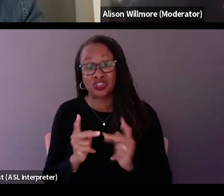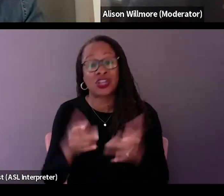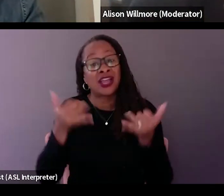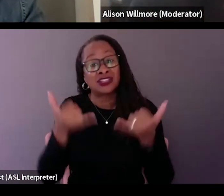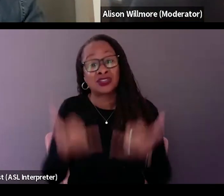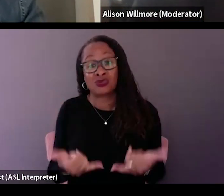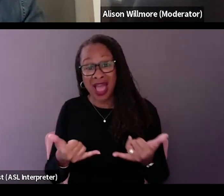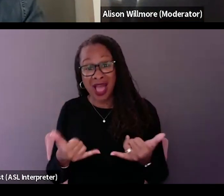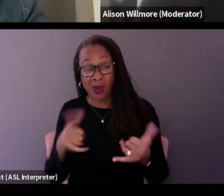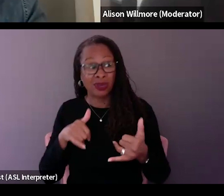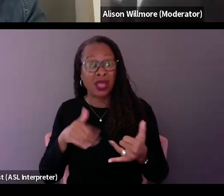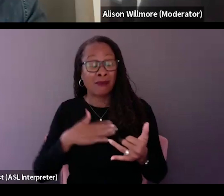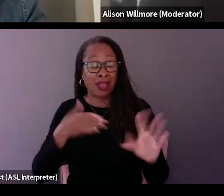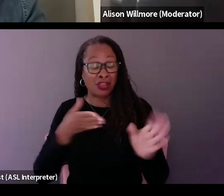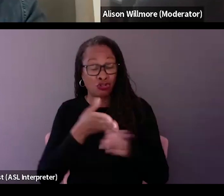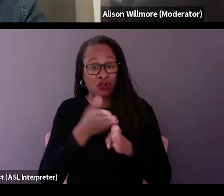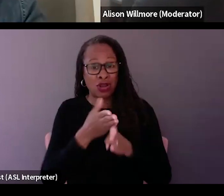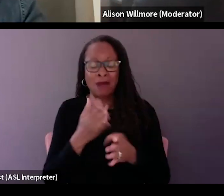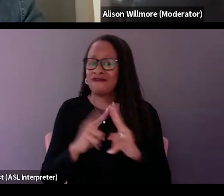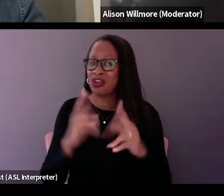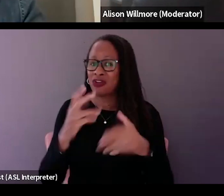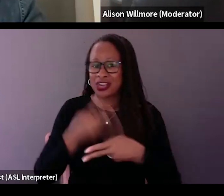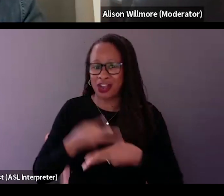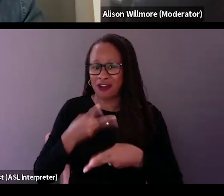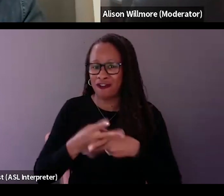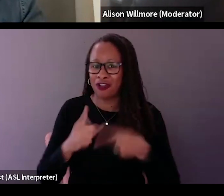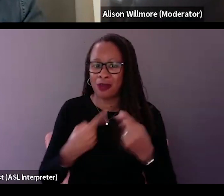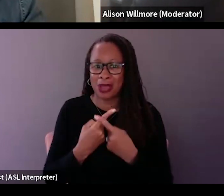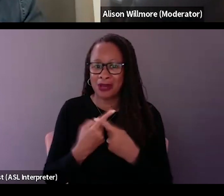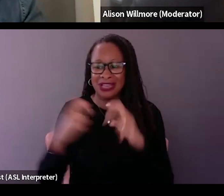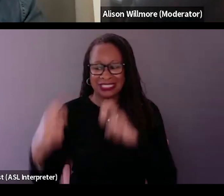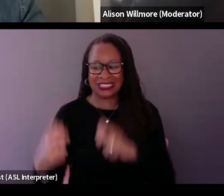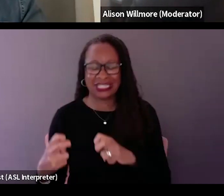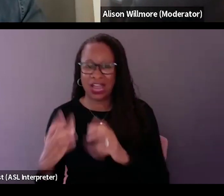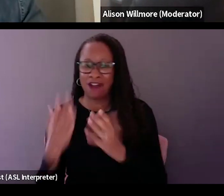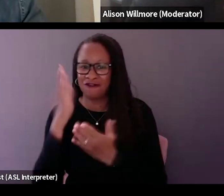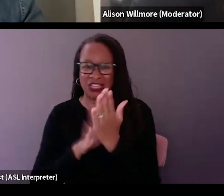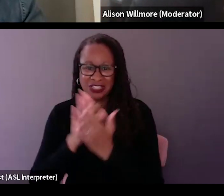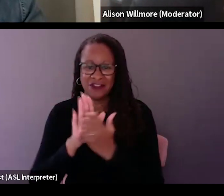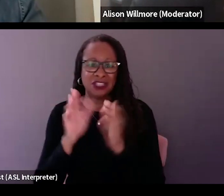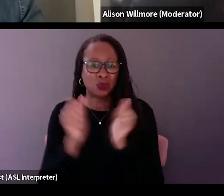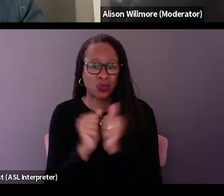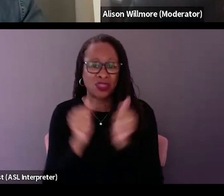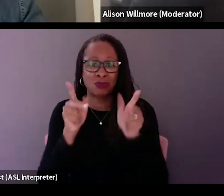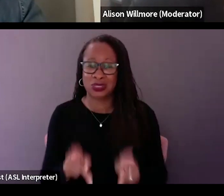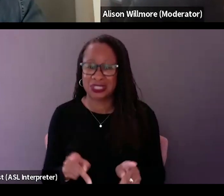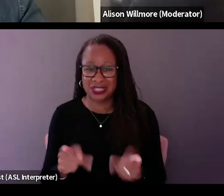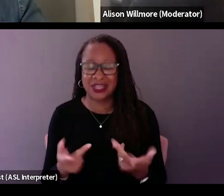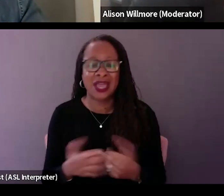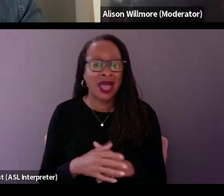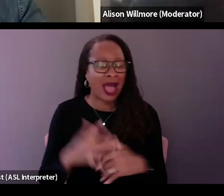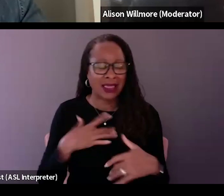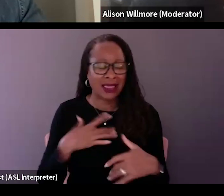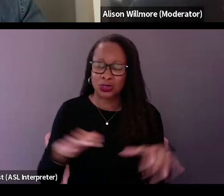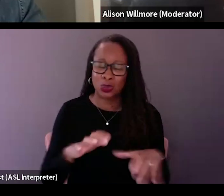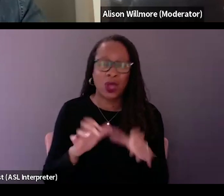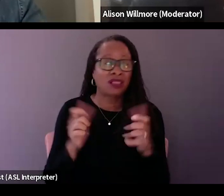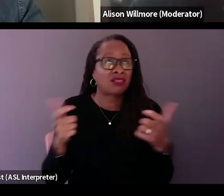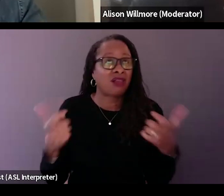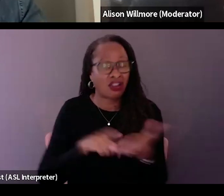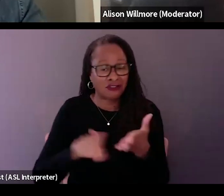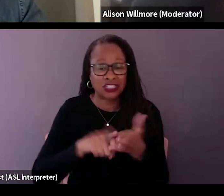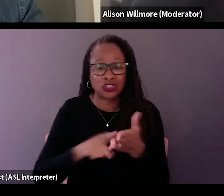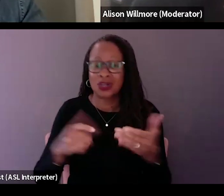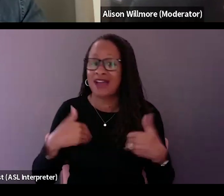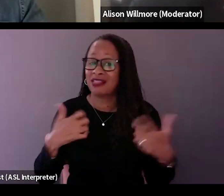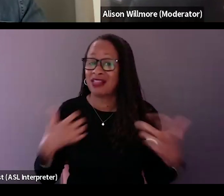to even end up in a situation face-to-face with a celebrity. Like, I like to do a lot of research and have a lot of